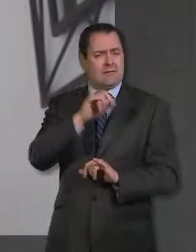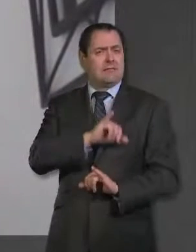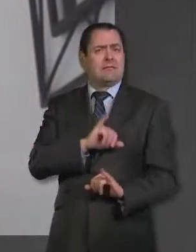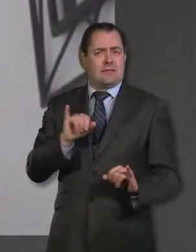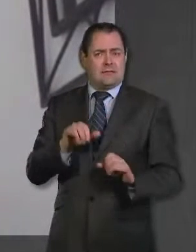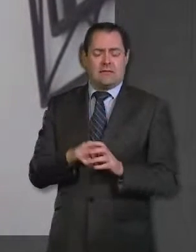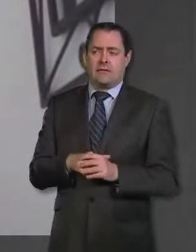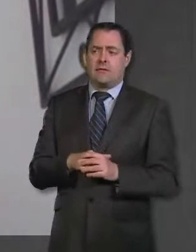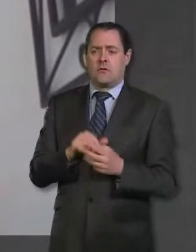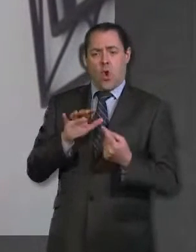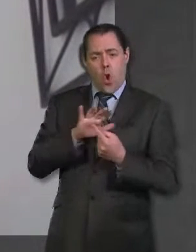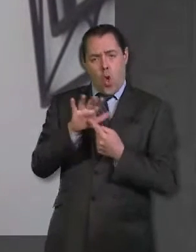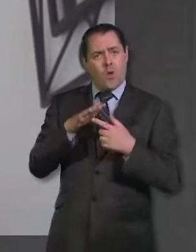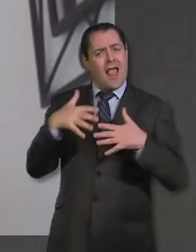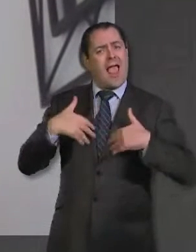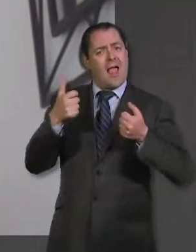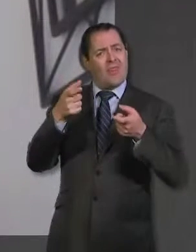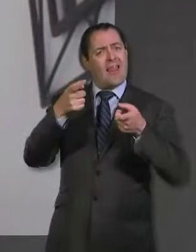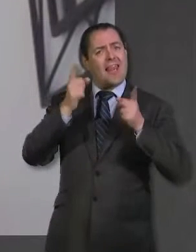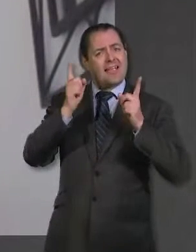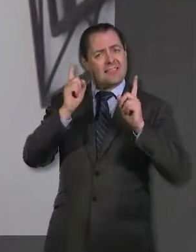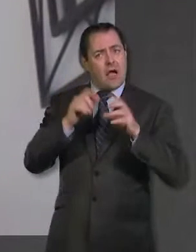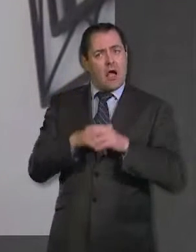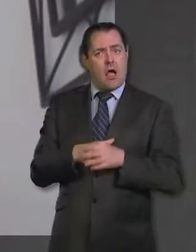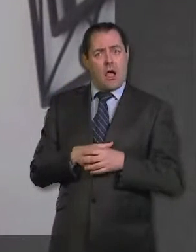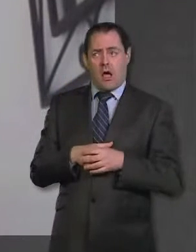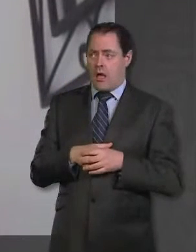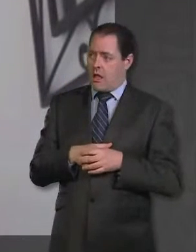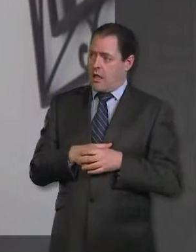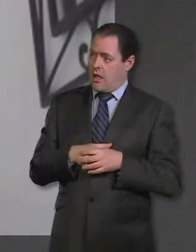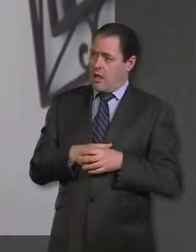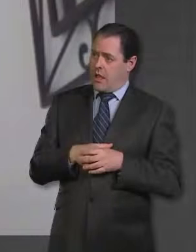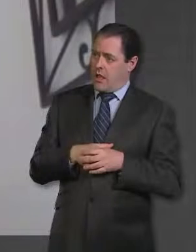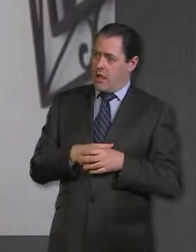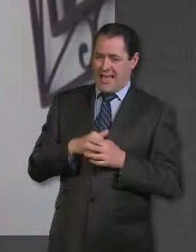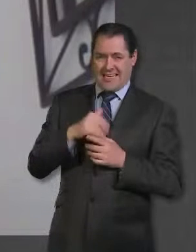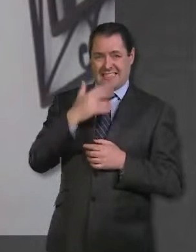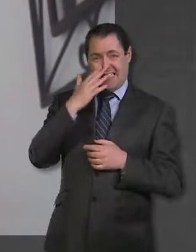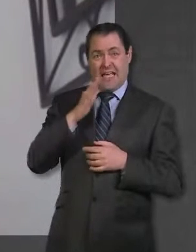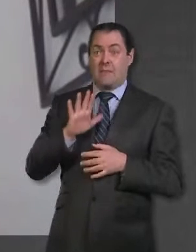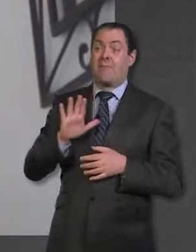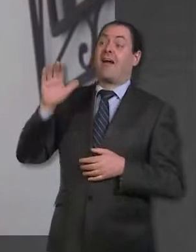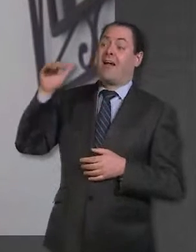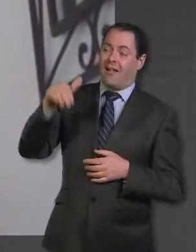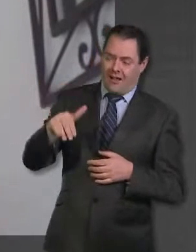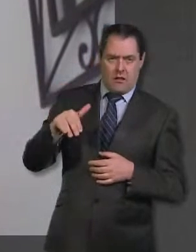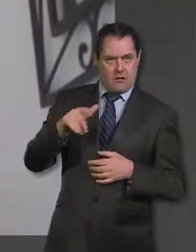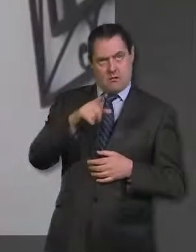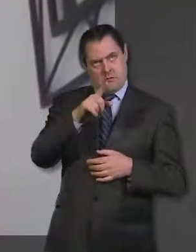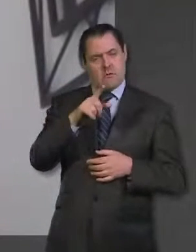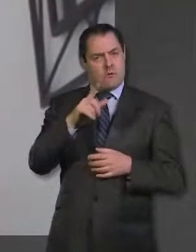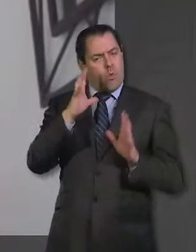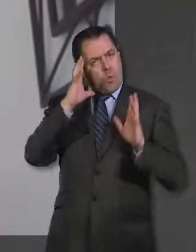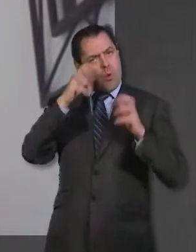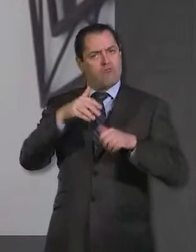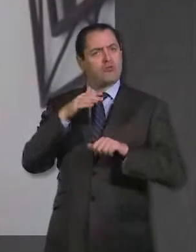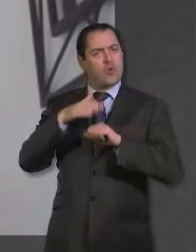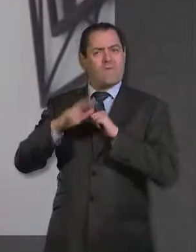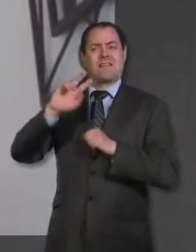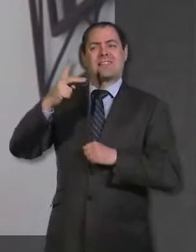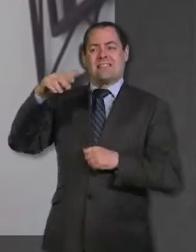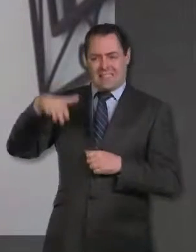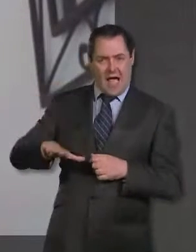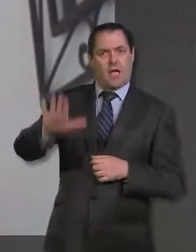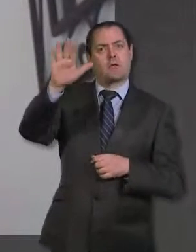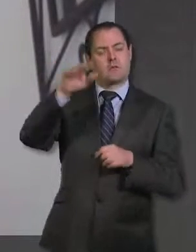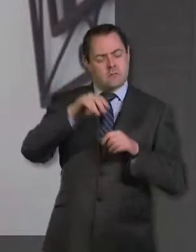us appearing to be past the first peak, genuinely fear a second wave of infections and deaths, potentially fueled by